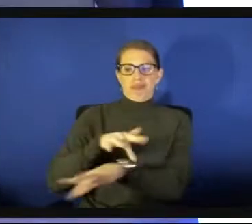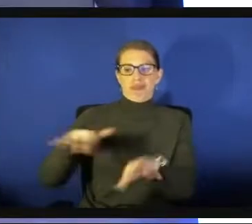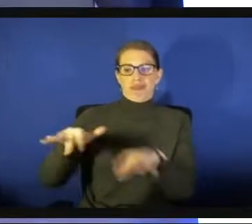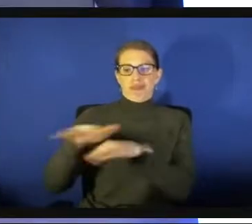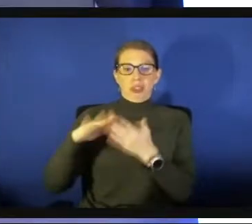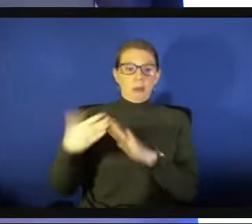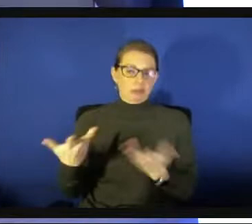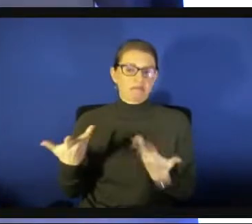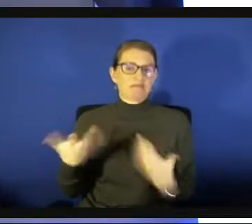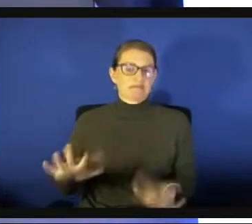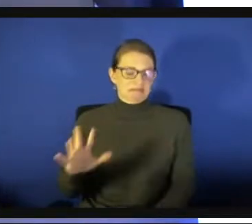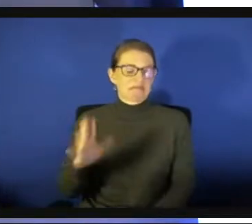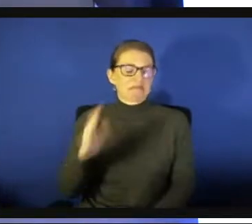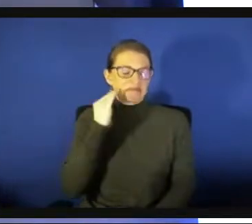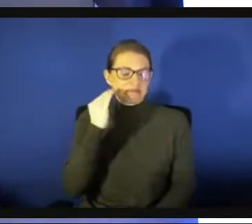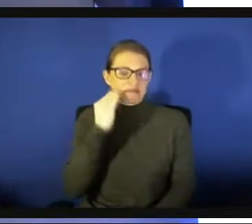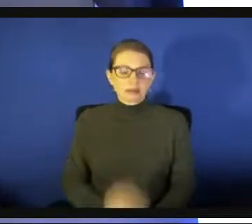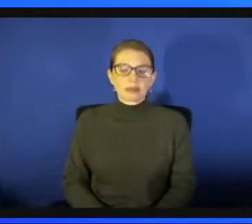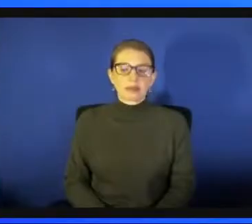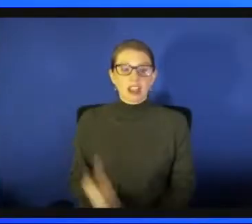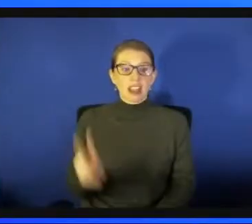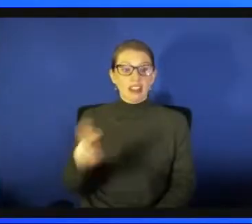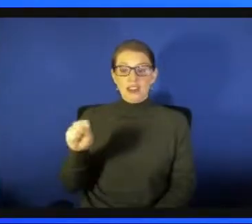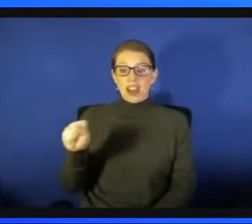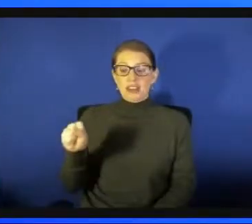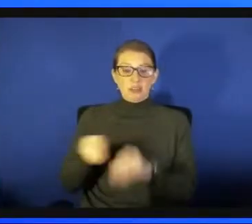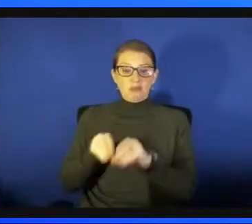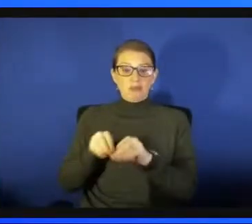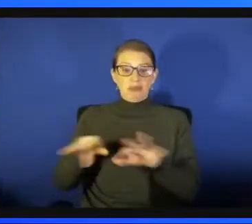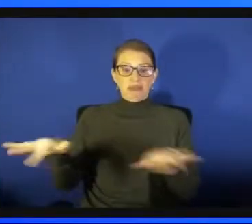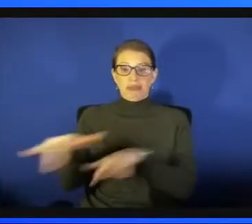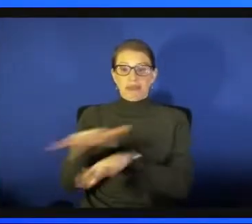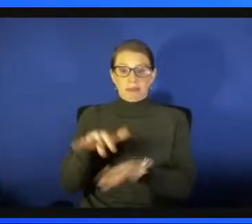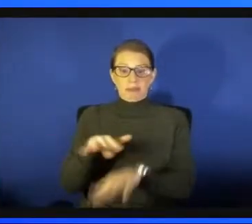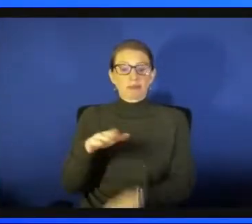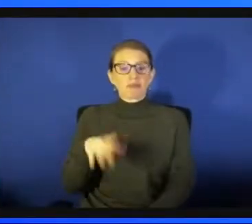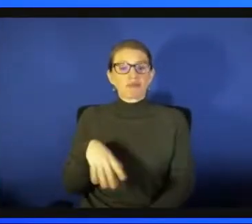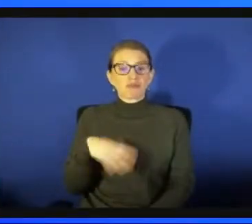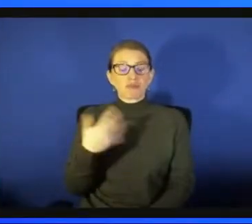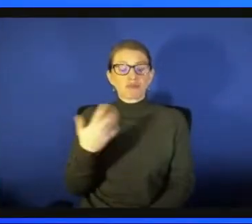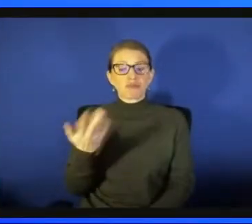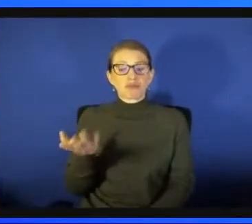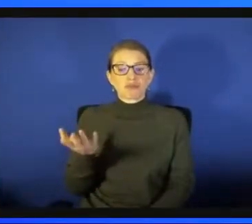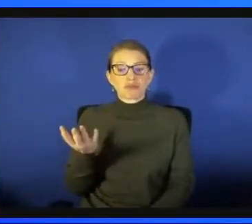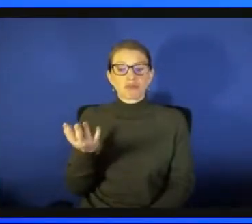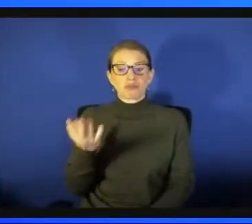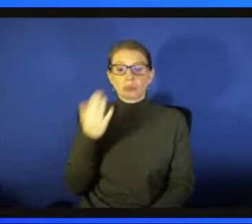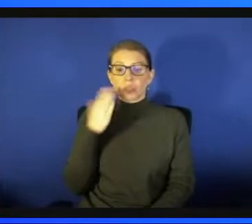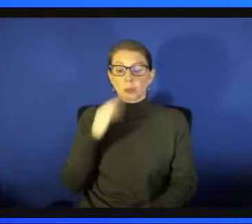know it's out there. We know the things to do to help prevent our individual illness. So,